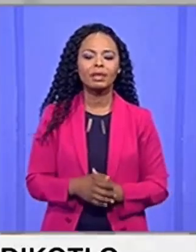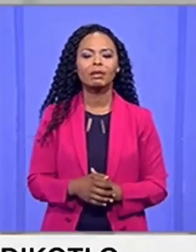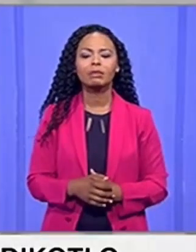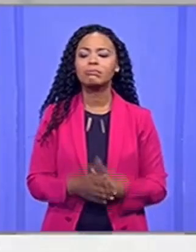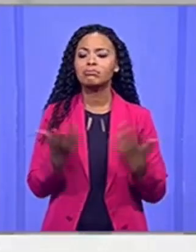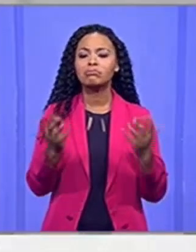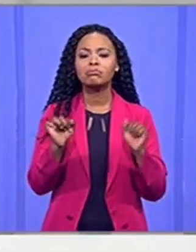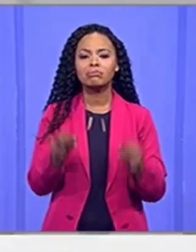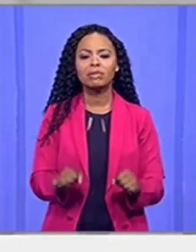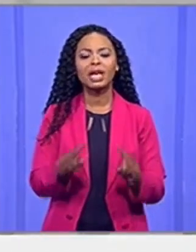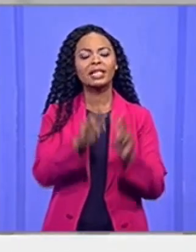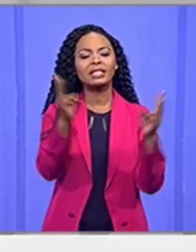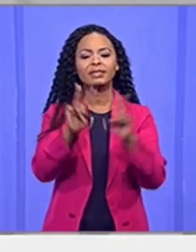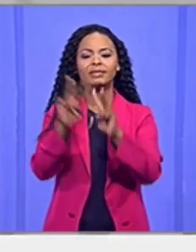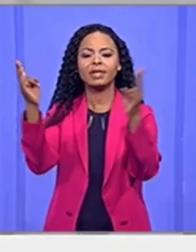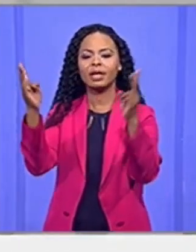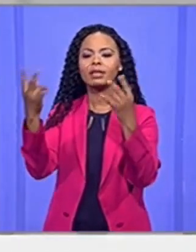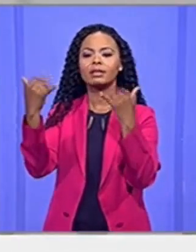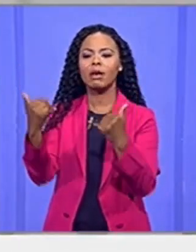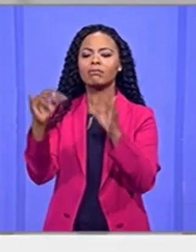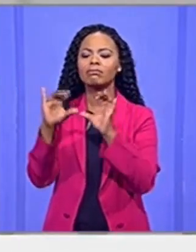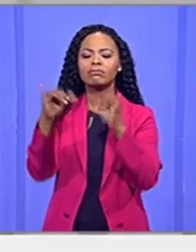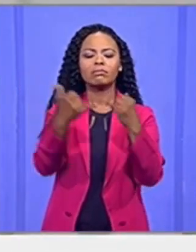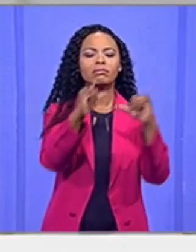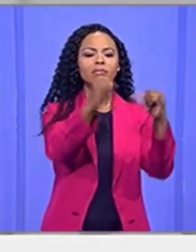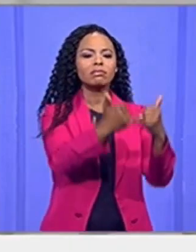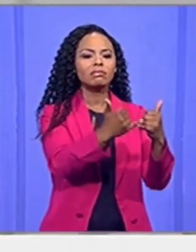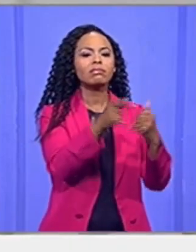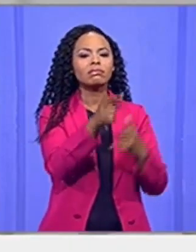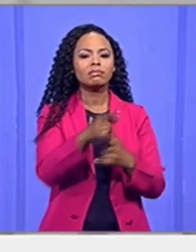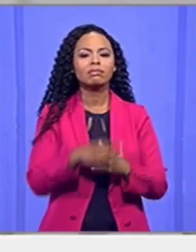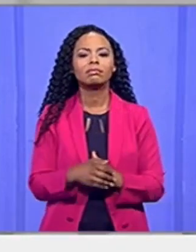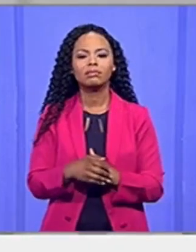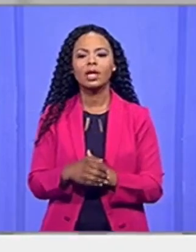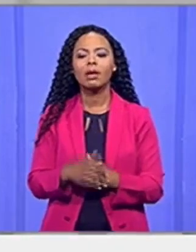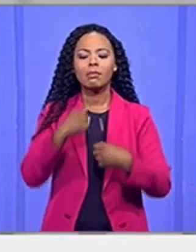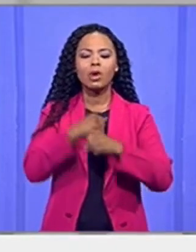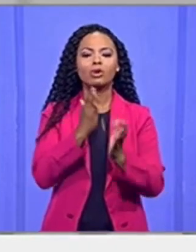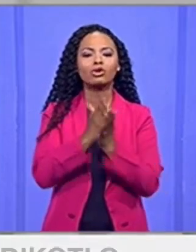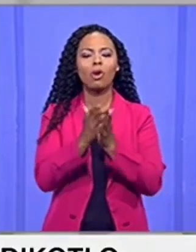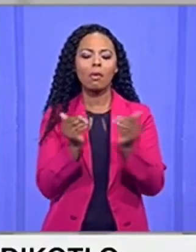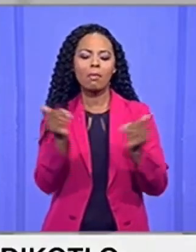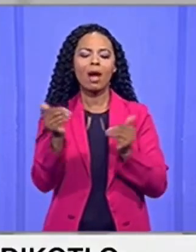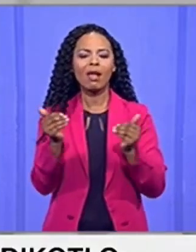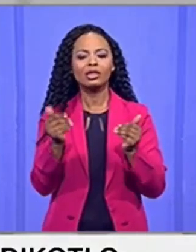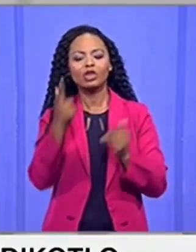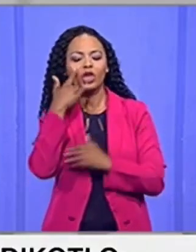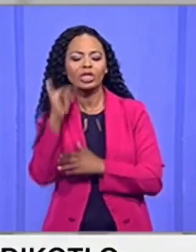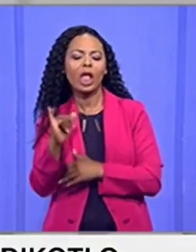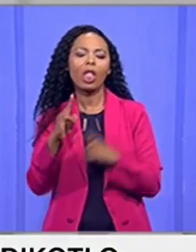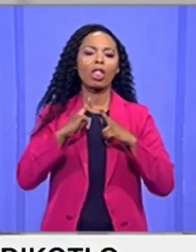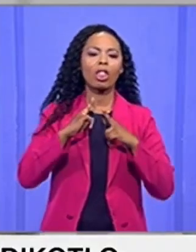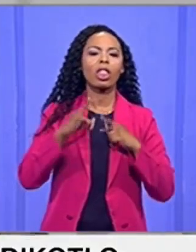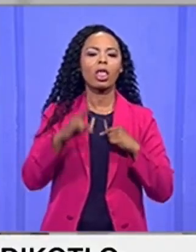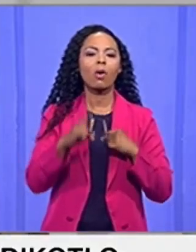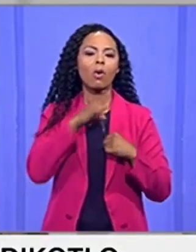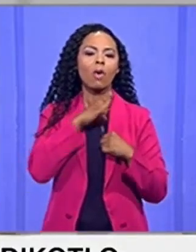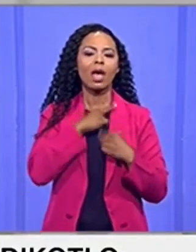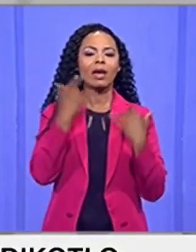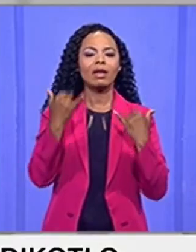capabilities from different vendors to ensure that there's checks and balances so that one doesn't